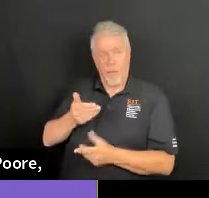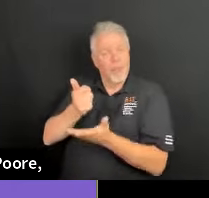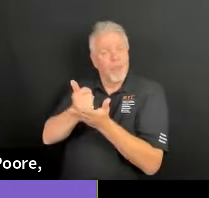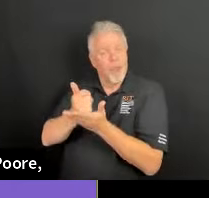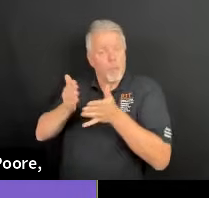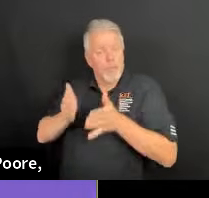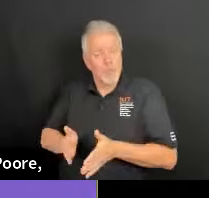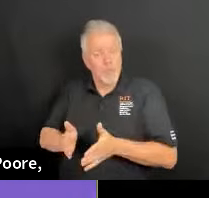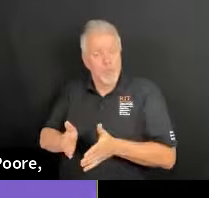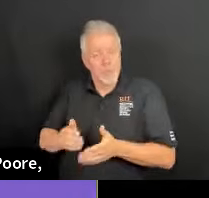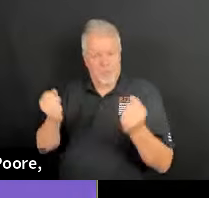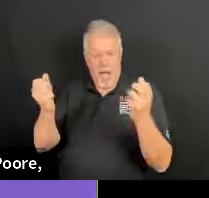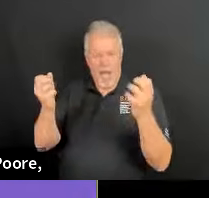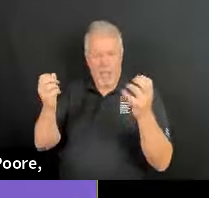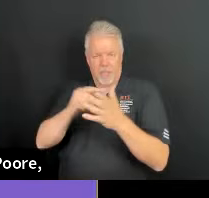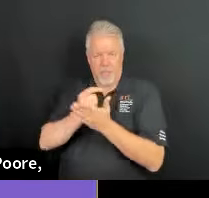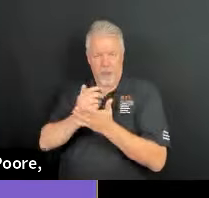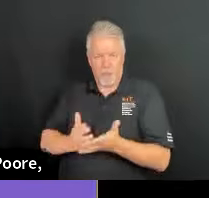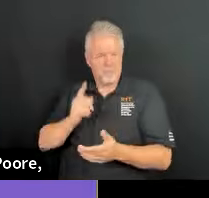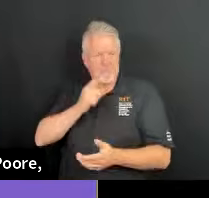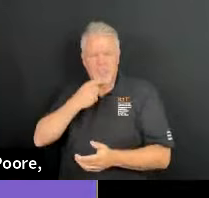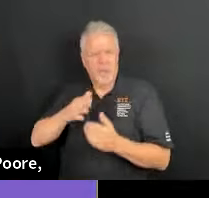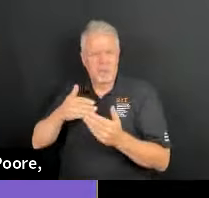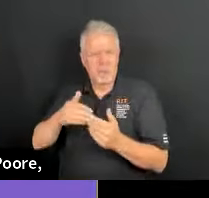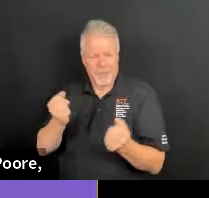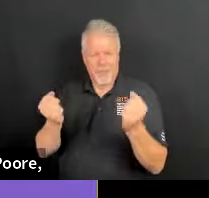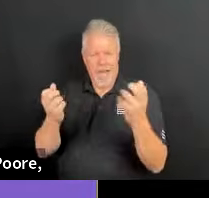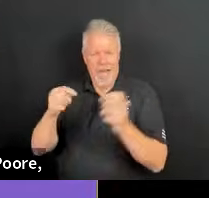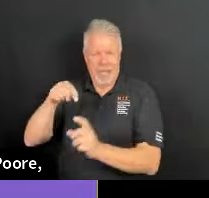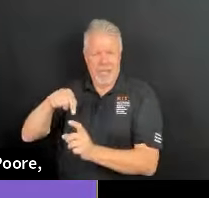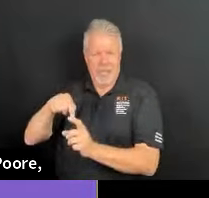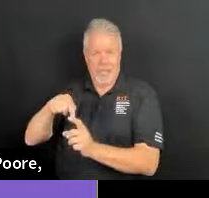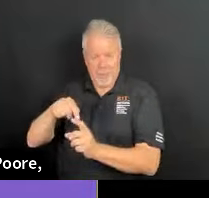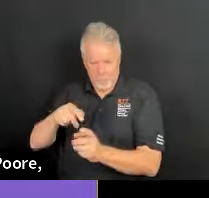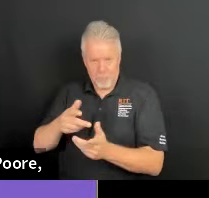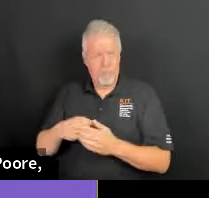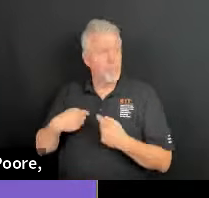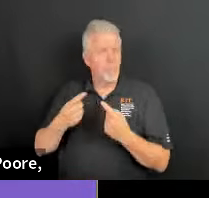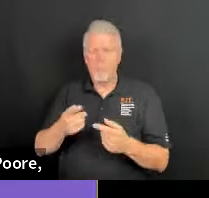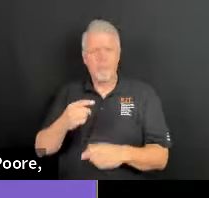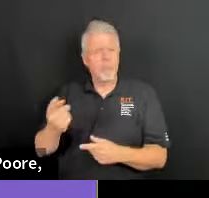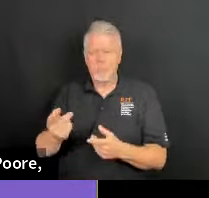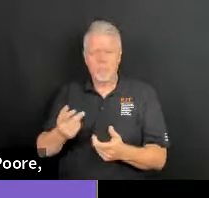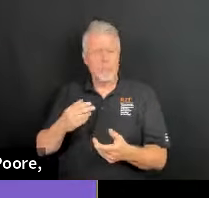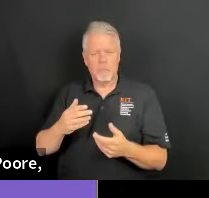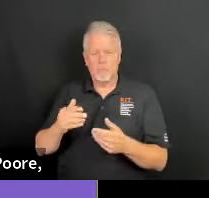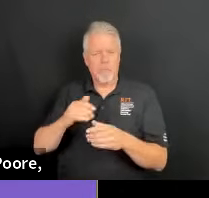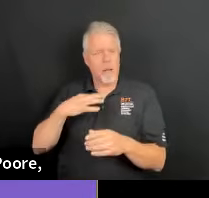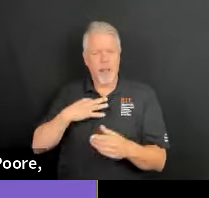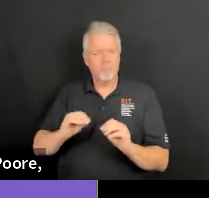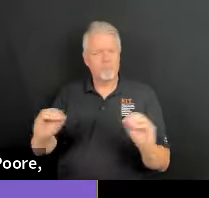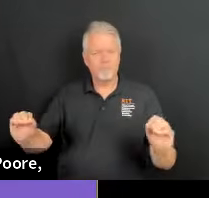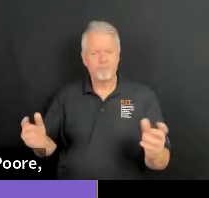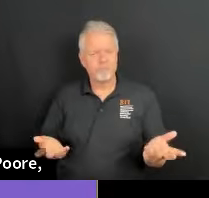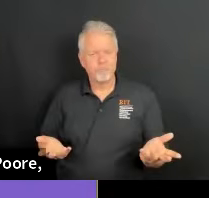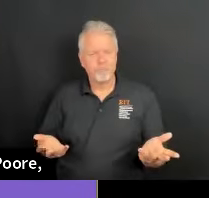As well, we hire therapists who sign. You know, it doesn't matter hearing or deaf for us, as long as they have fluency in